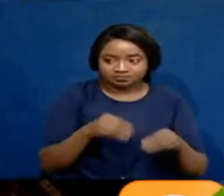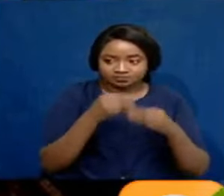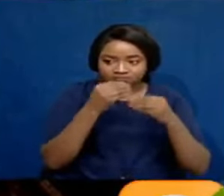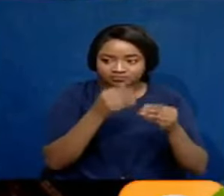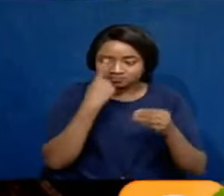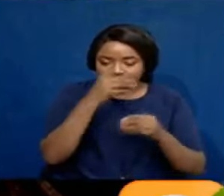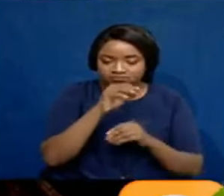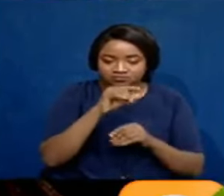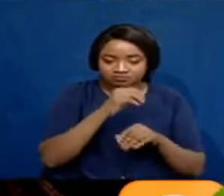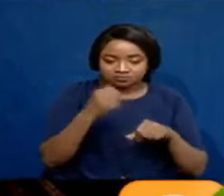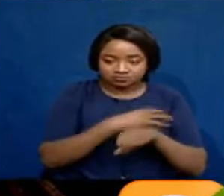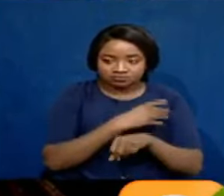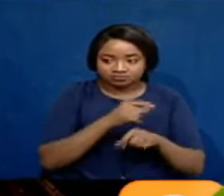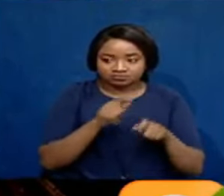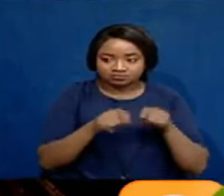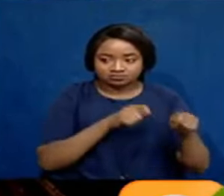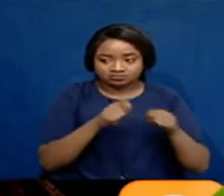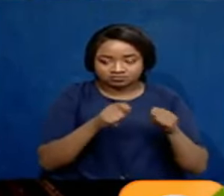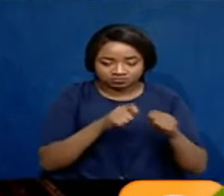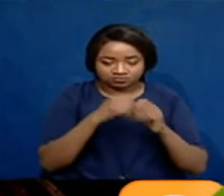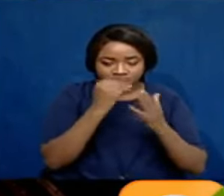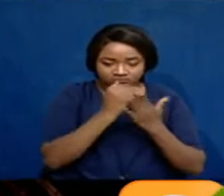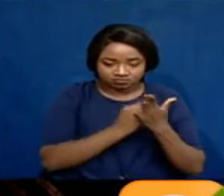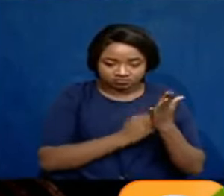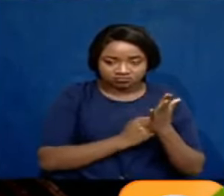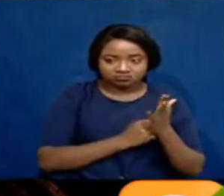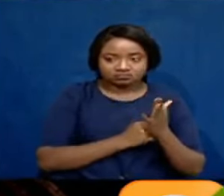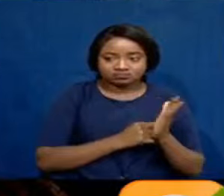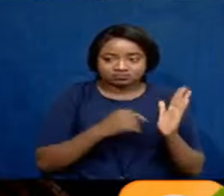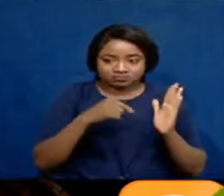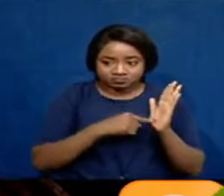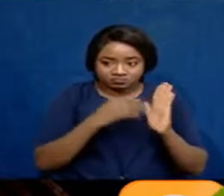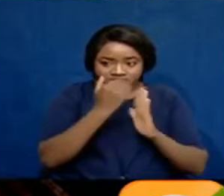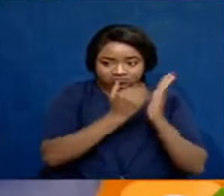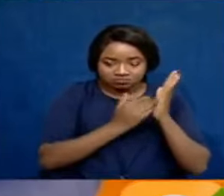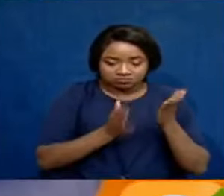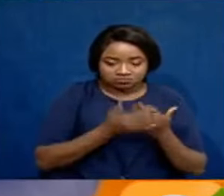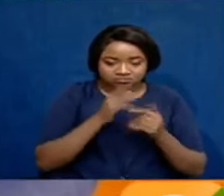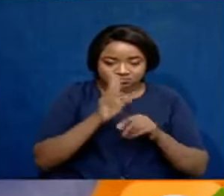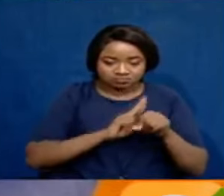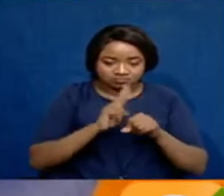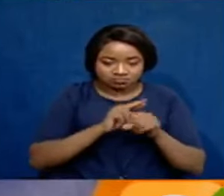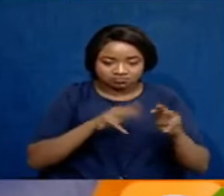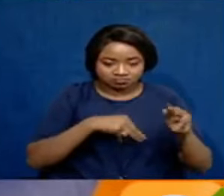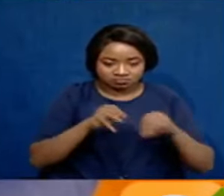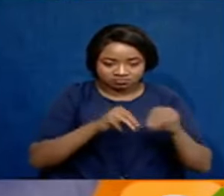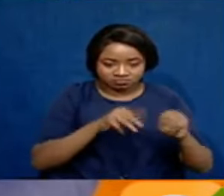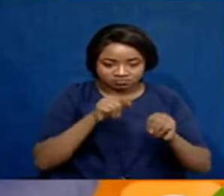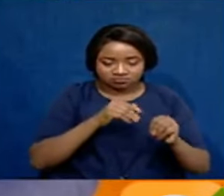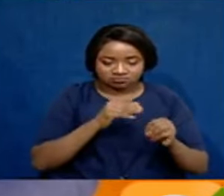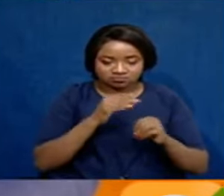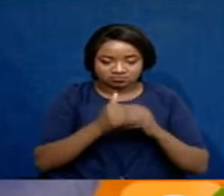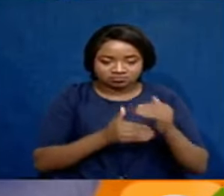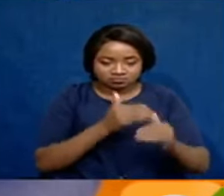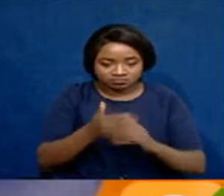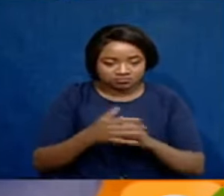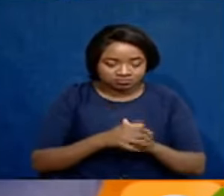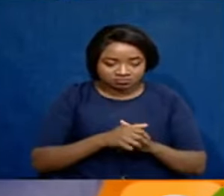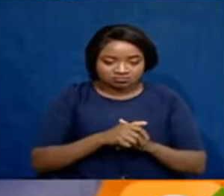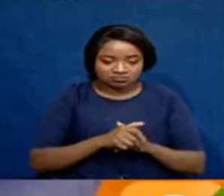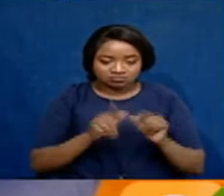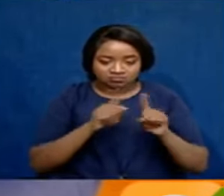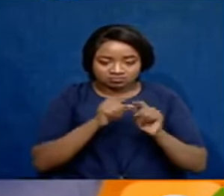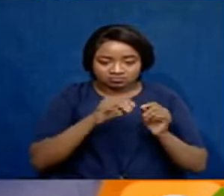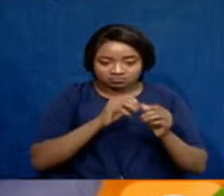National Cancer Control Program and National Cancer Institute that are going to be used in management of these patients. So these guidelines are being integrated